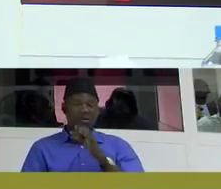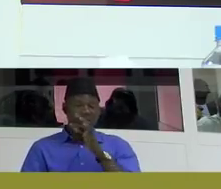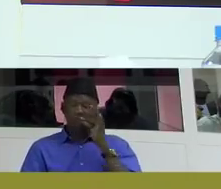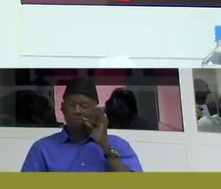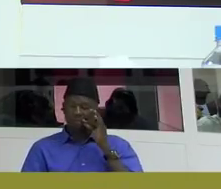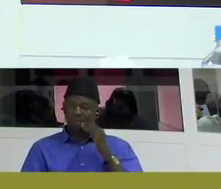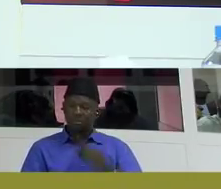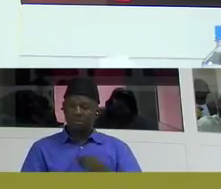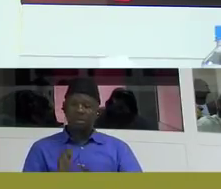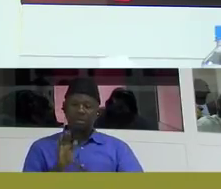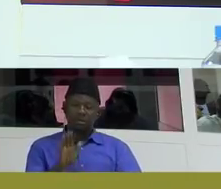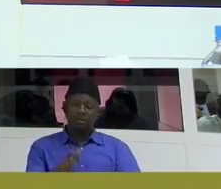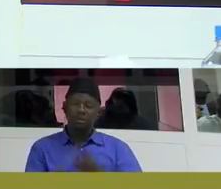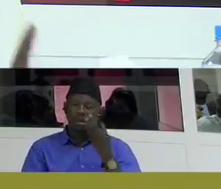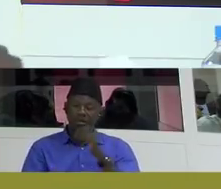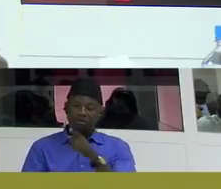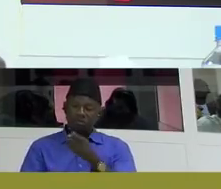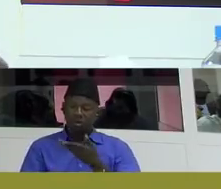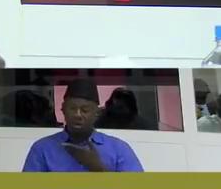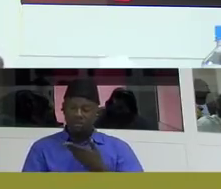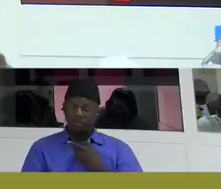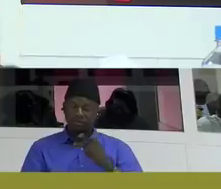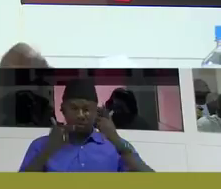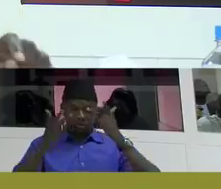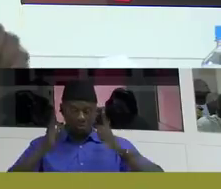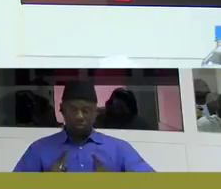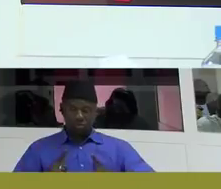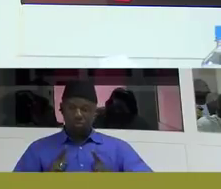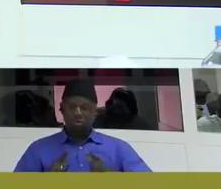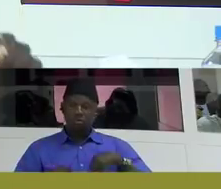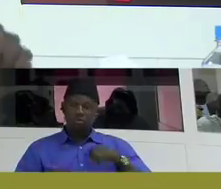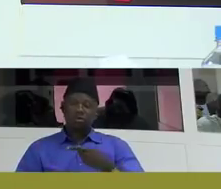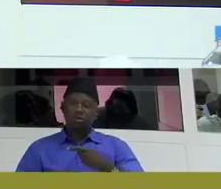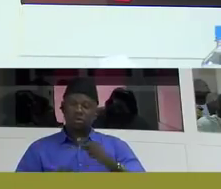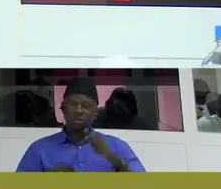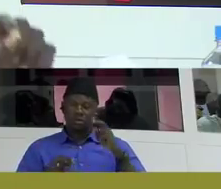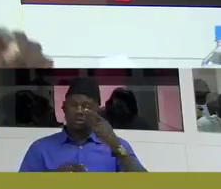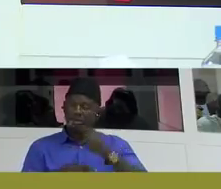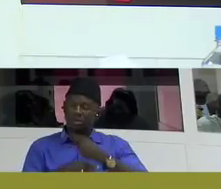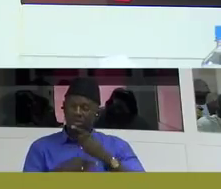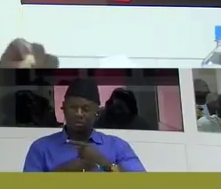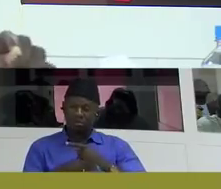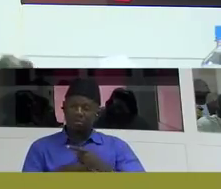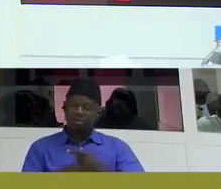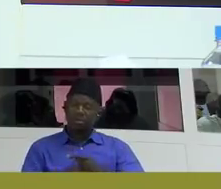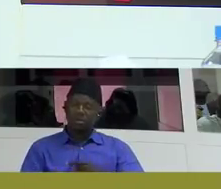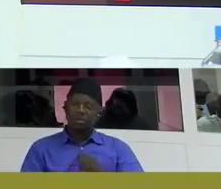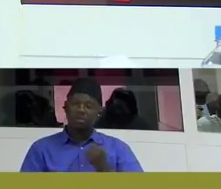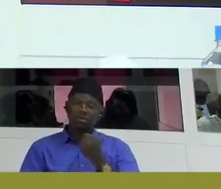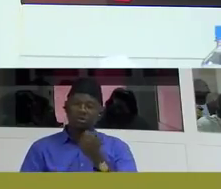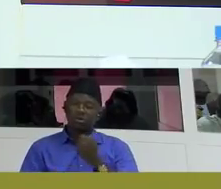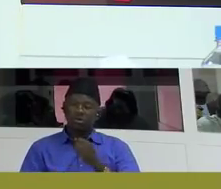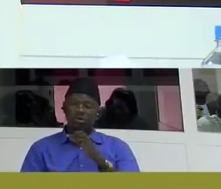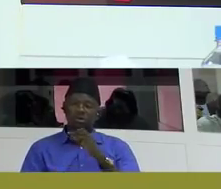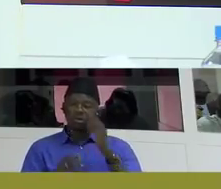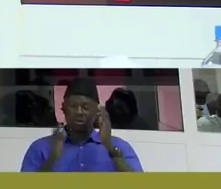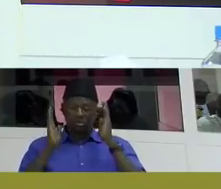the nation that it is because the Muslims are fasting at